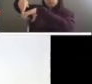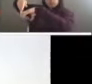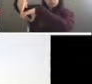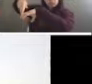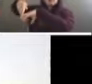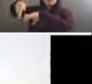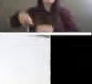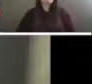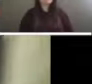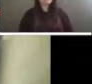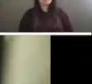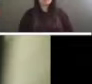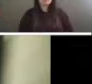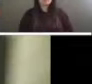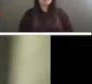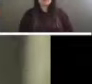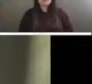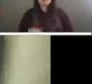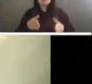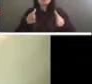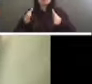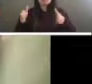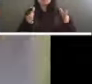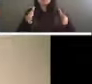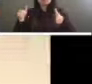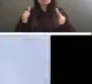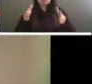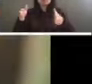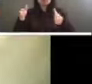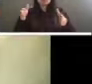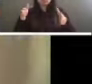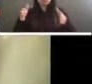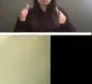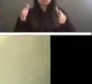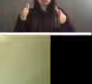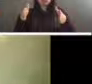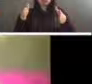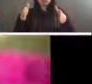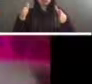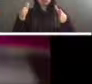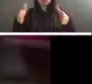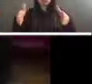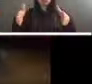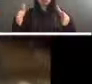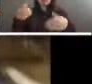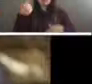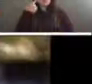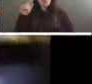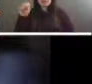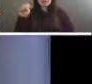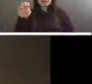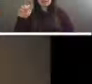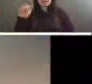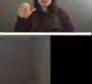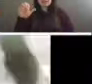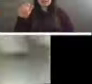counters are the on-ramps, the curbside belts are the on-ramps. And they join up into a collector belt. For SeaTac, most of the baggage conveyors that